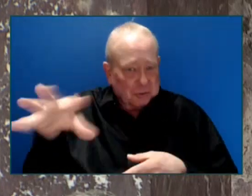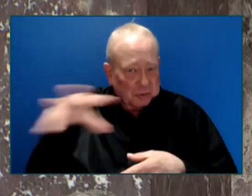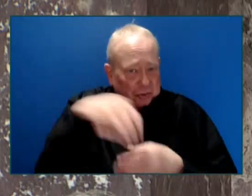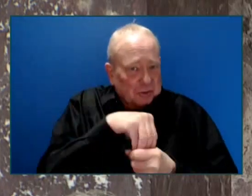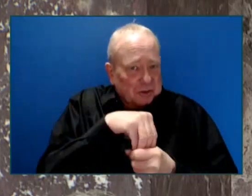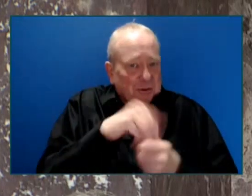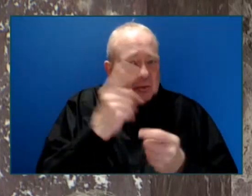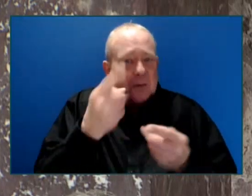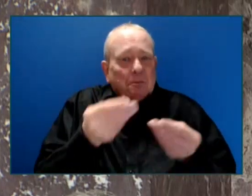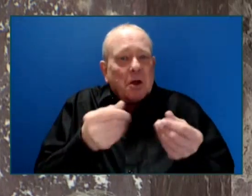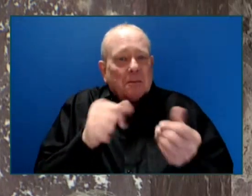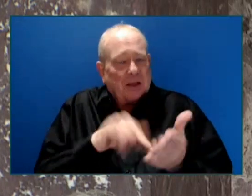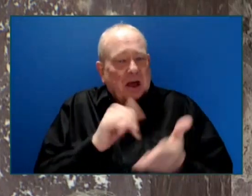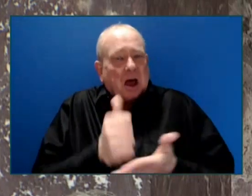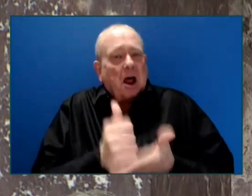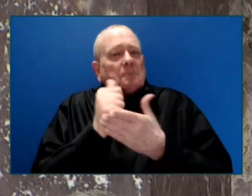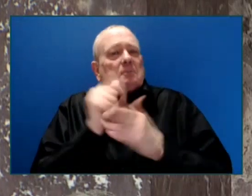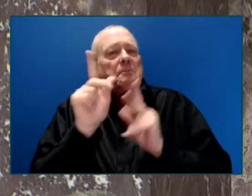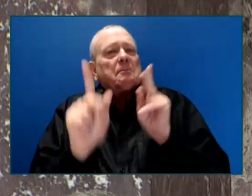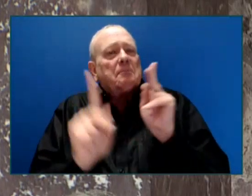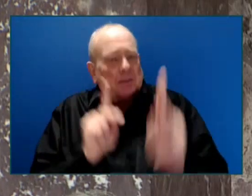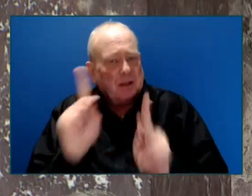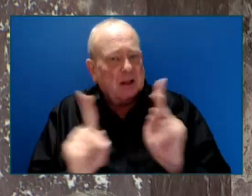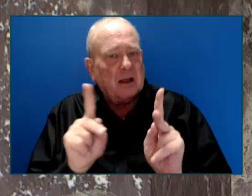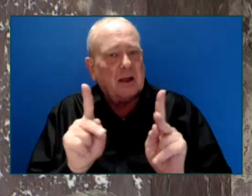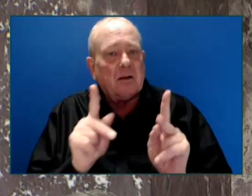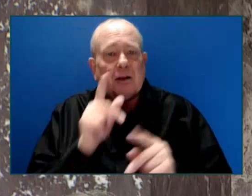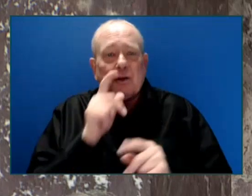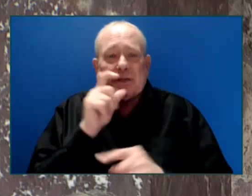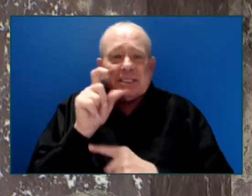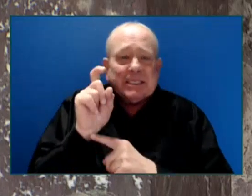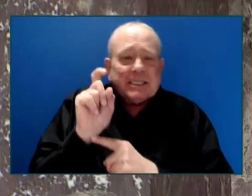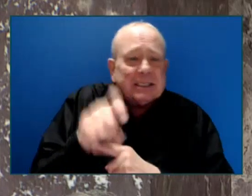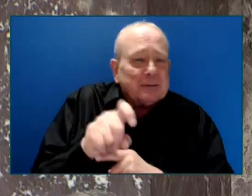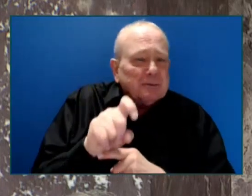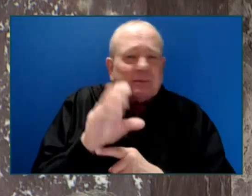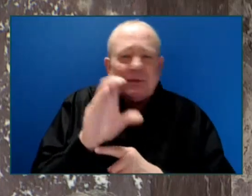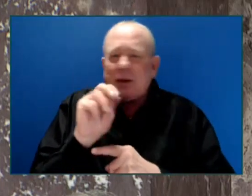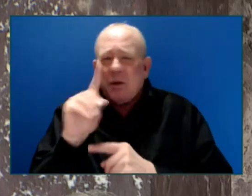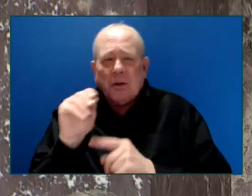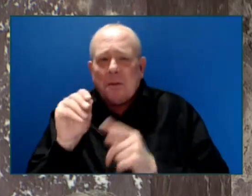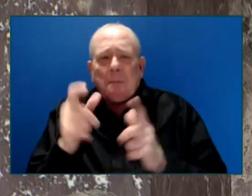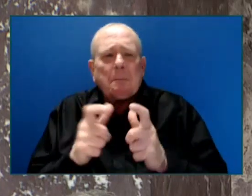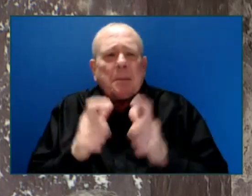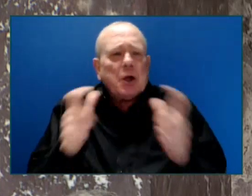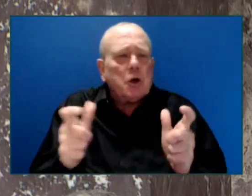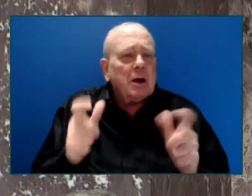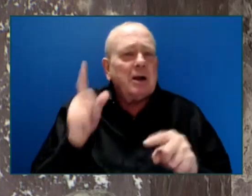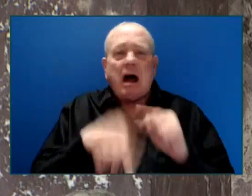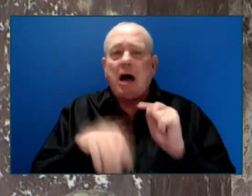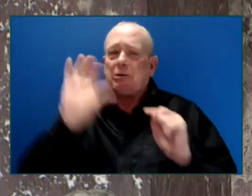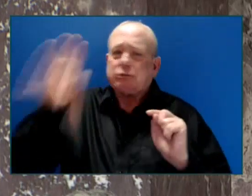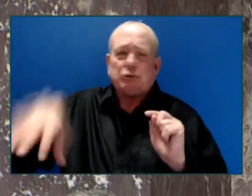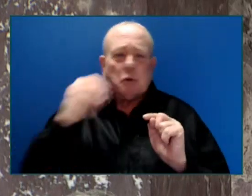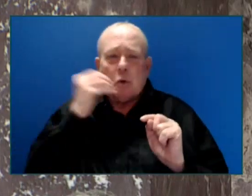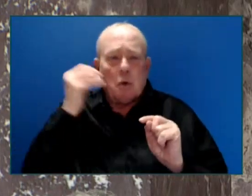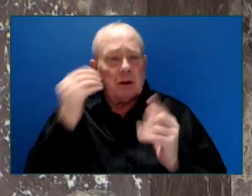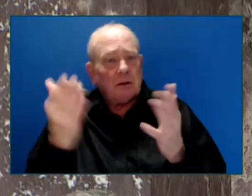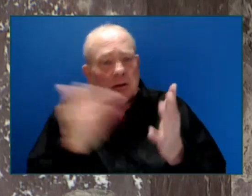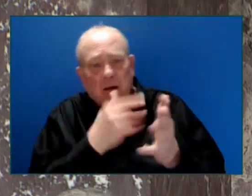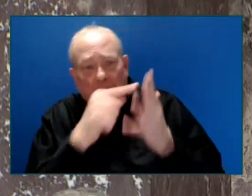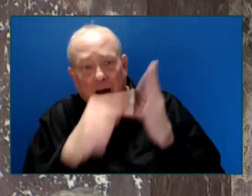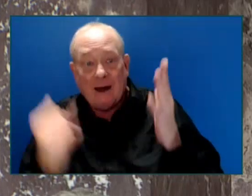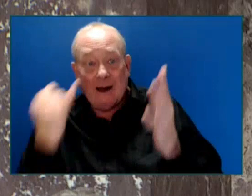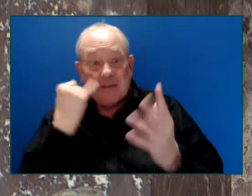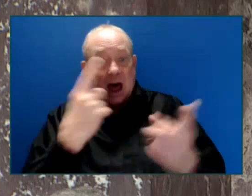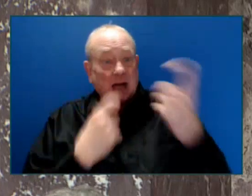it'll help people that need something bigger than a condo but can't afford a single family. Honourable Speaker, I've got pages of this, so if they want to keep asking questions, I'm happy to share